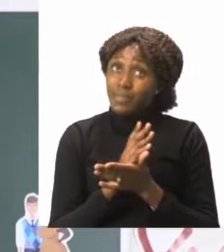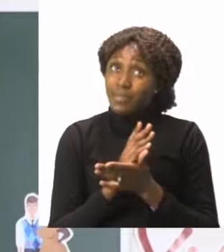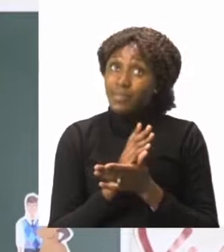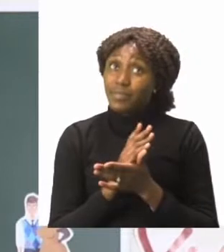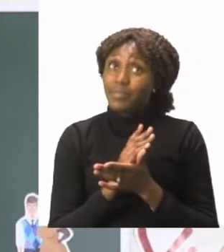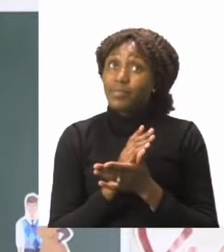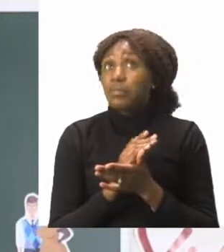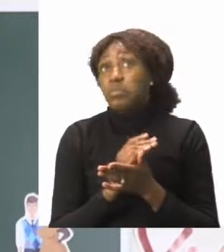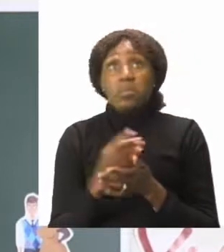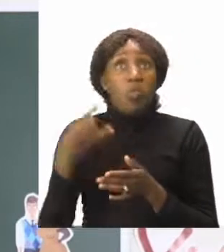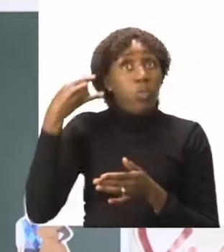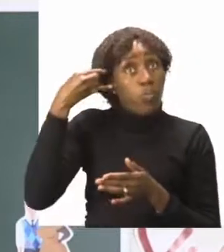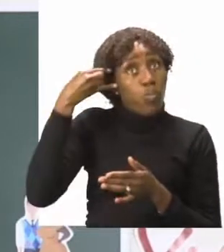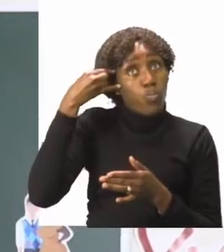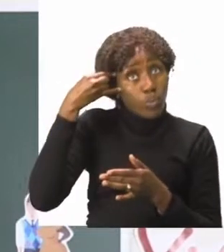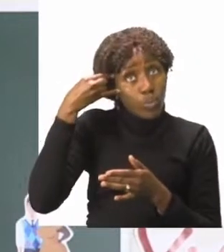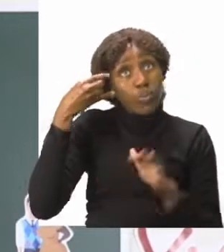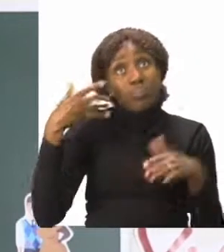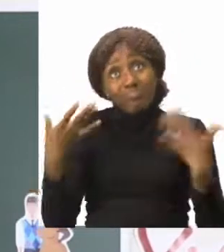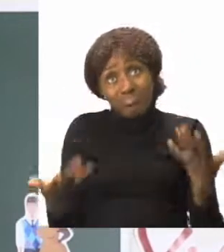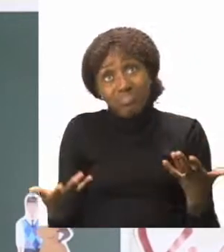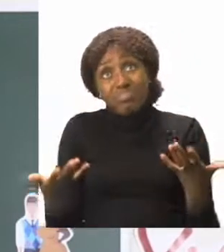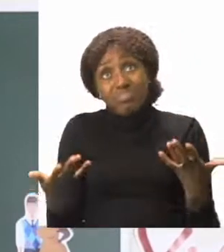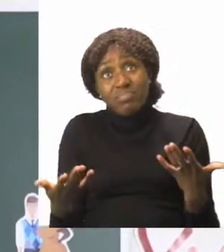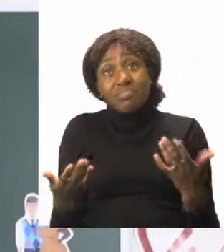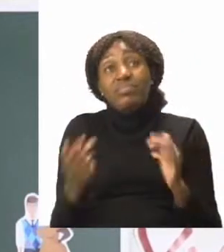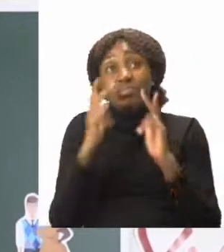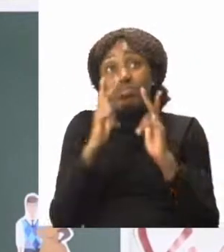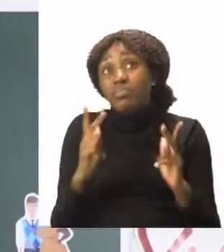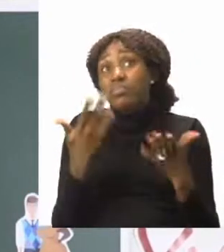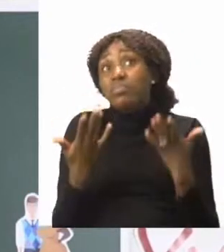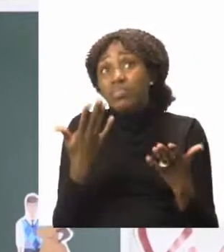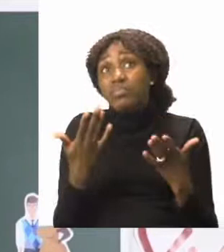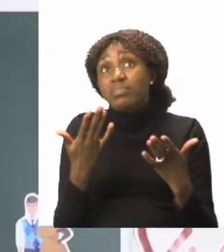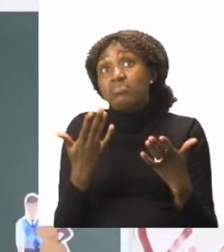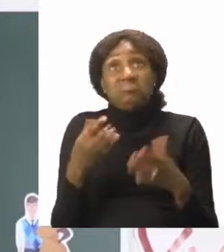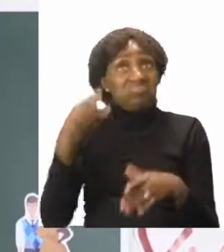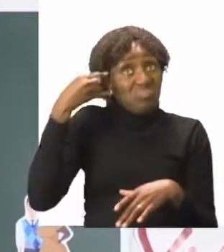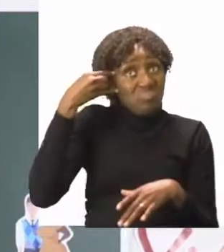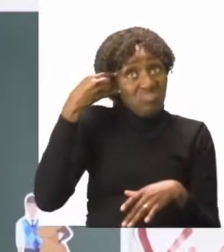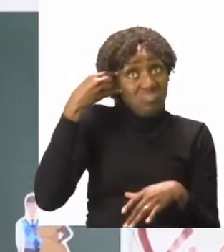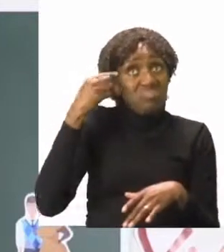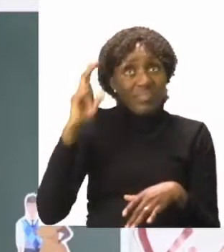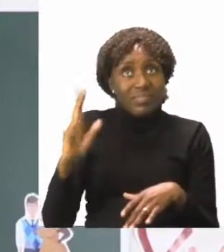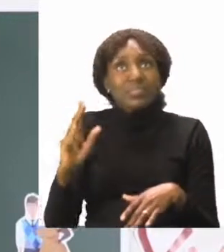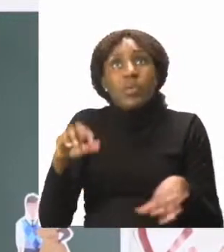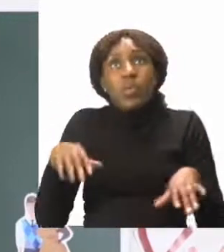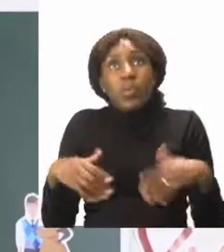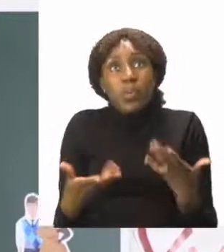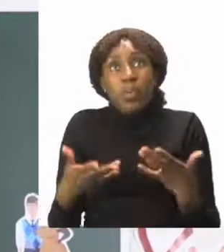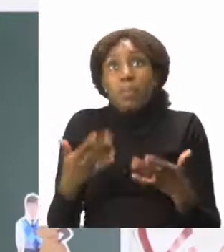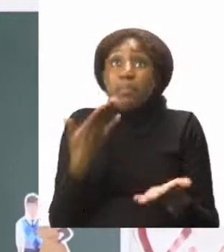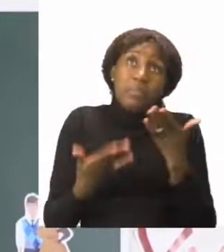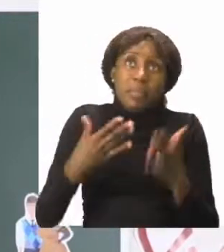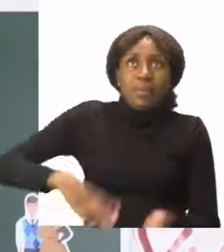on YouTube. So these people may be YouTubers or they may be